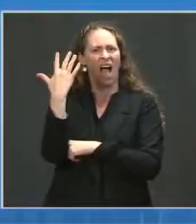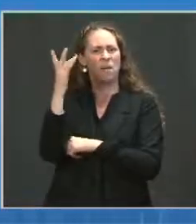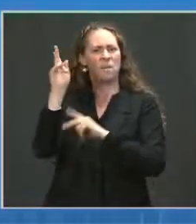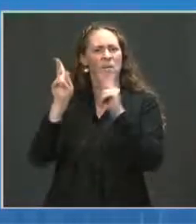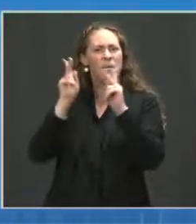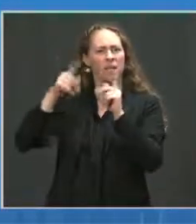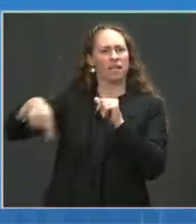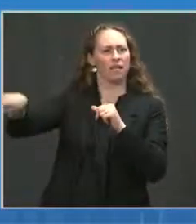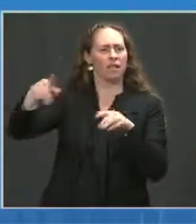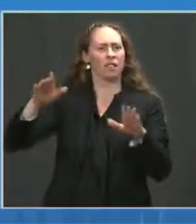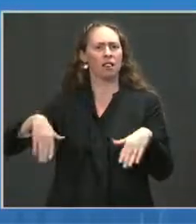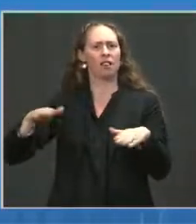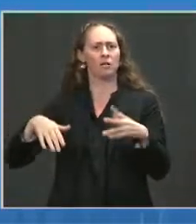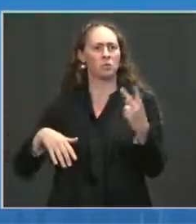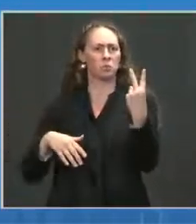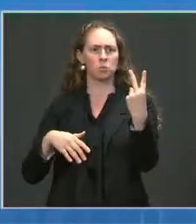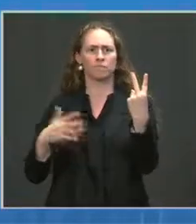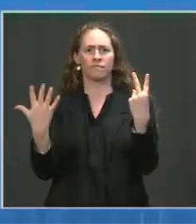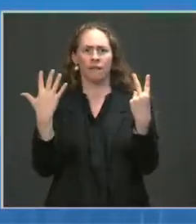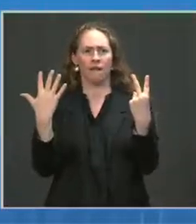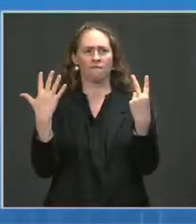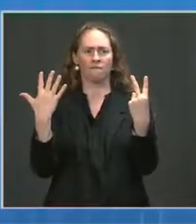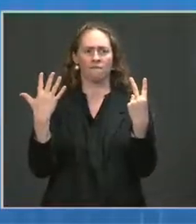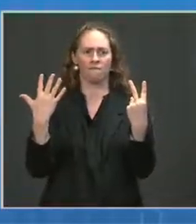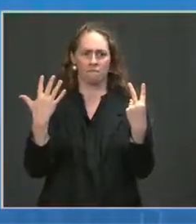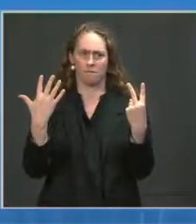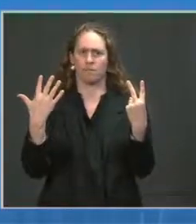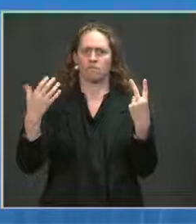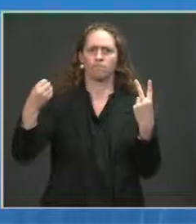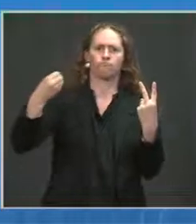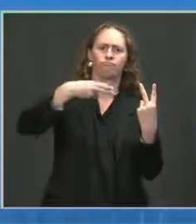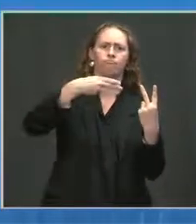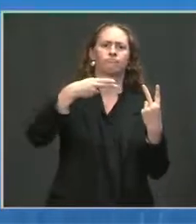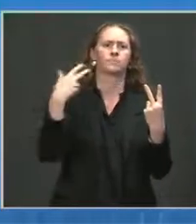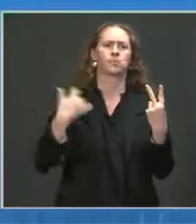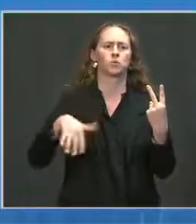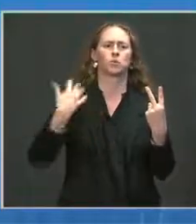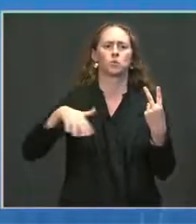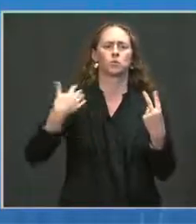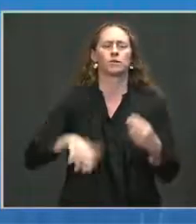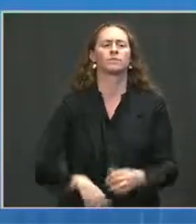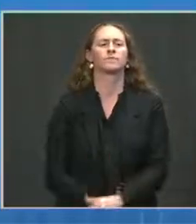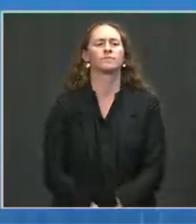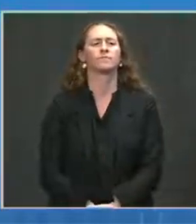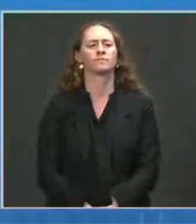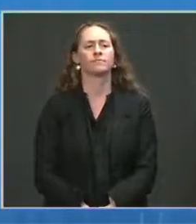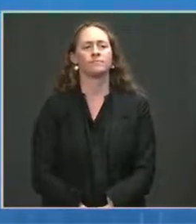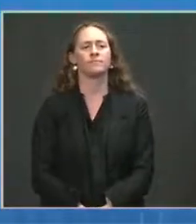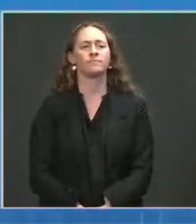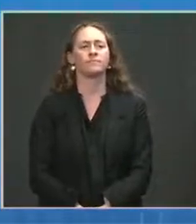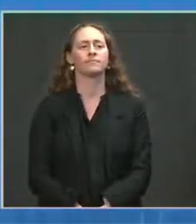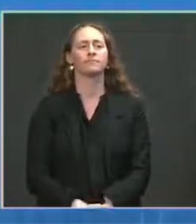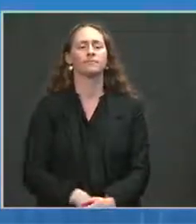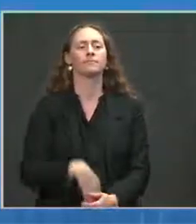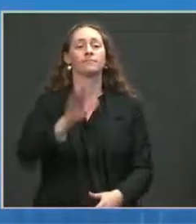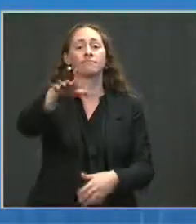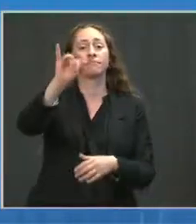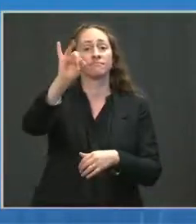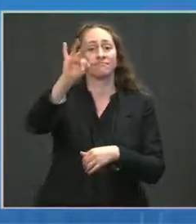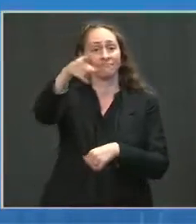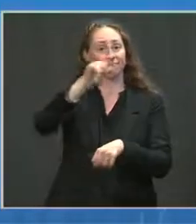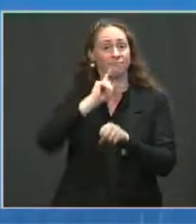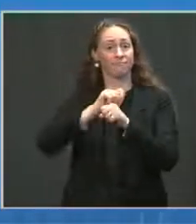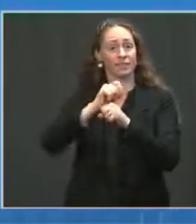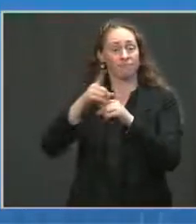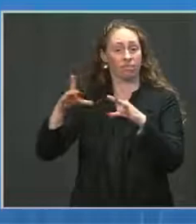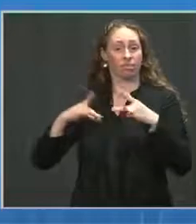twice as many as the original strain. Second, infections with the Delta variant result in higher viral loads.